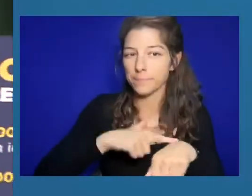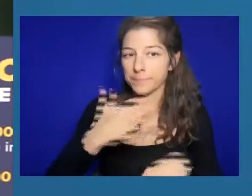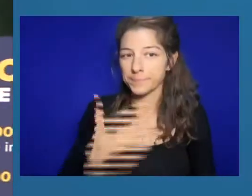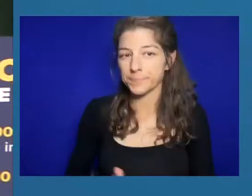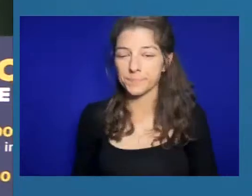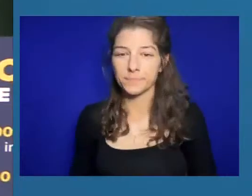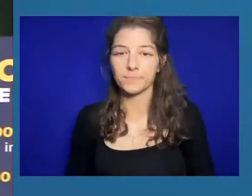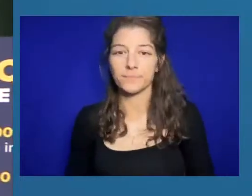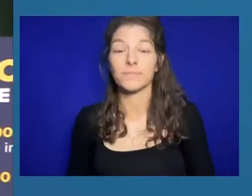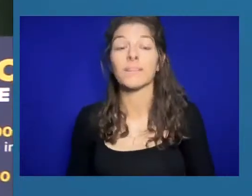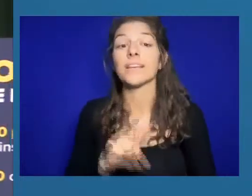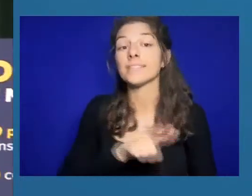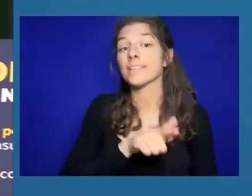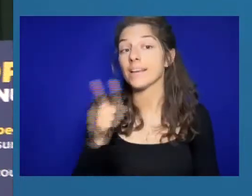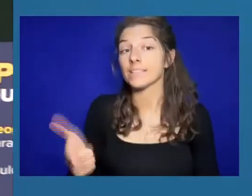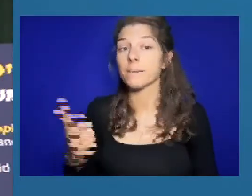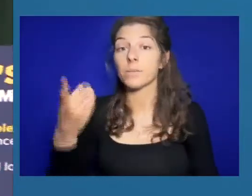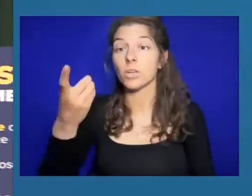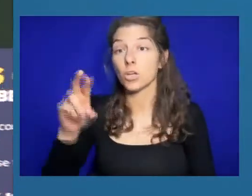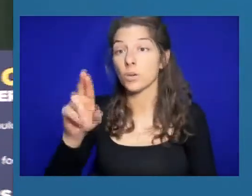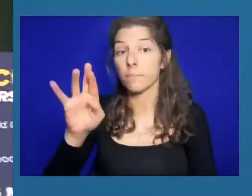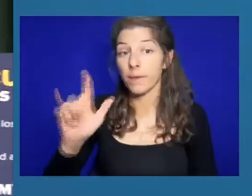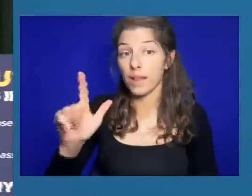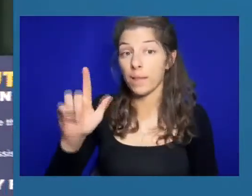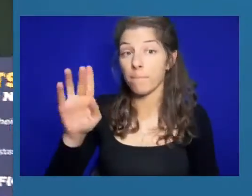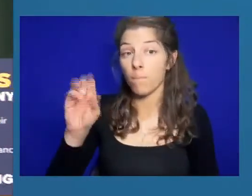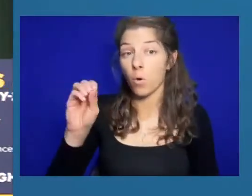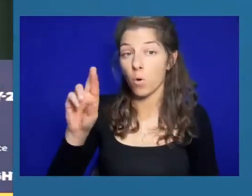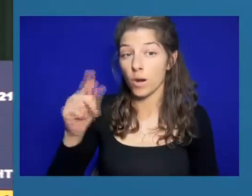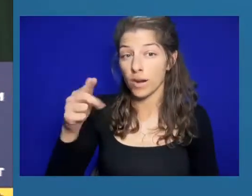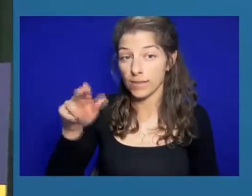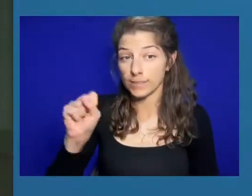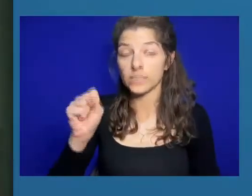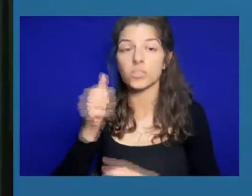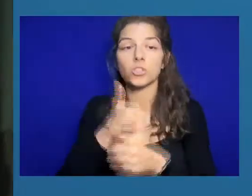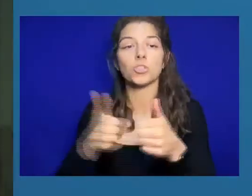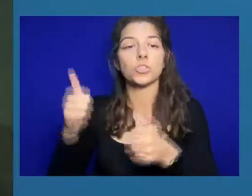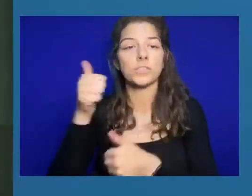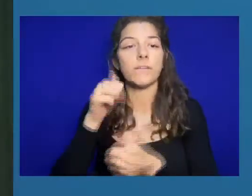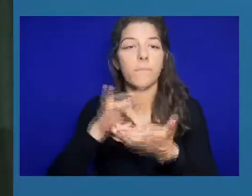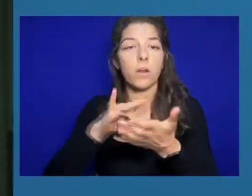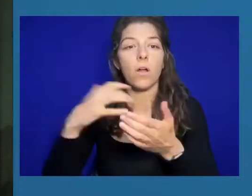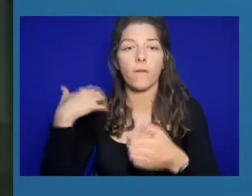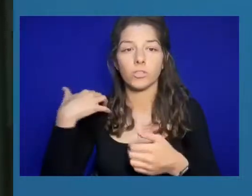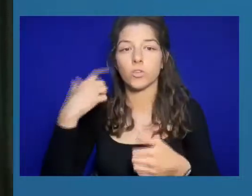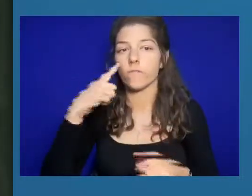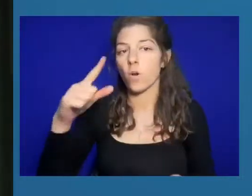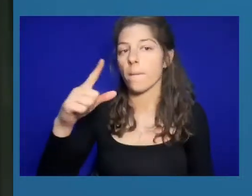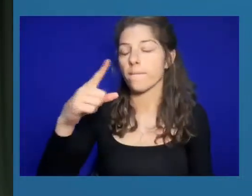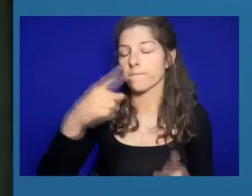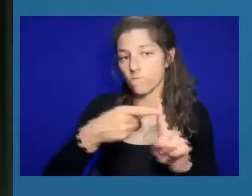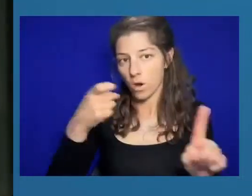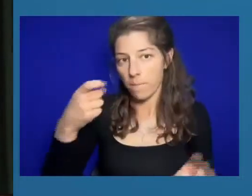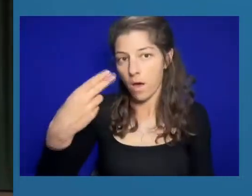And next up is Dr. Bill Borges, Chief Medical Officer from Hudson Headwaters.